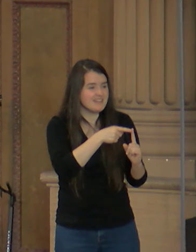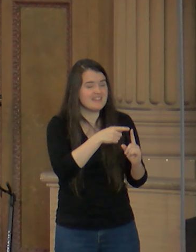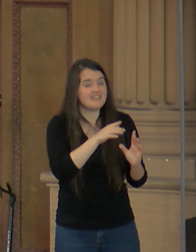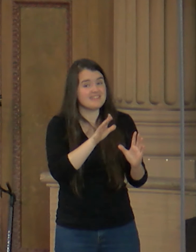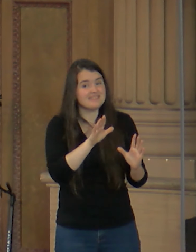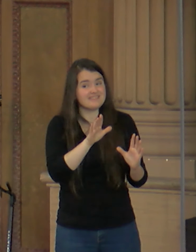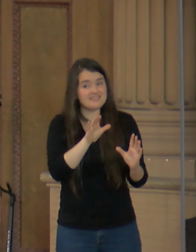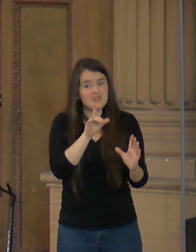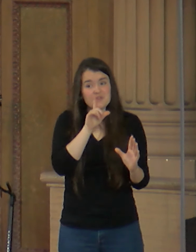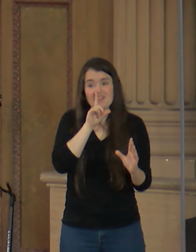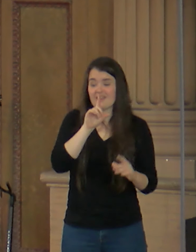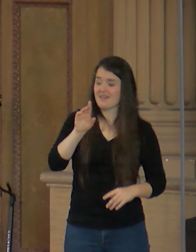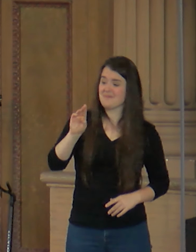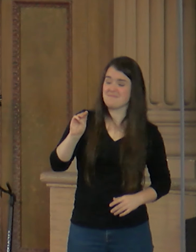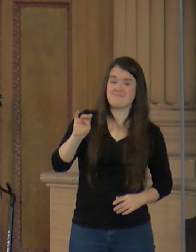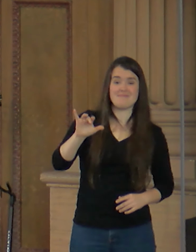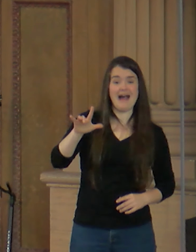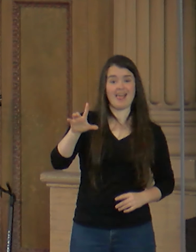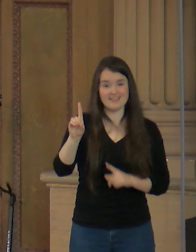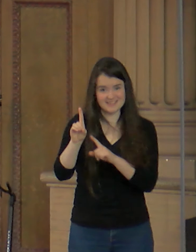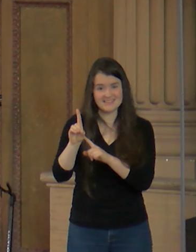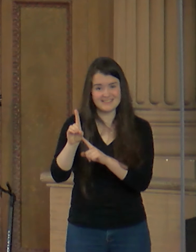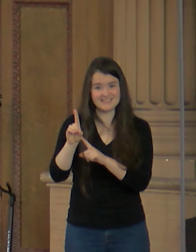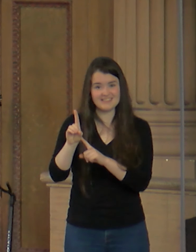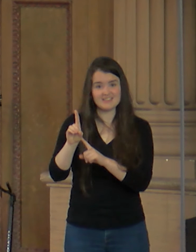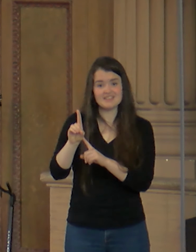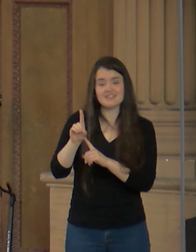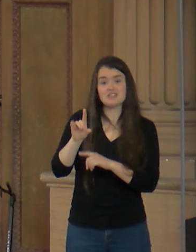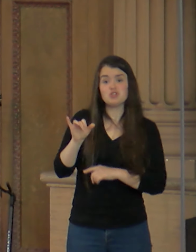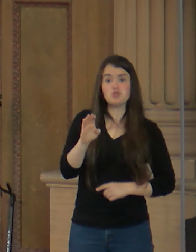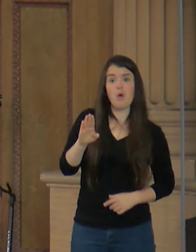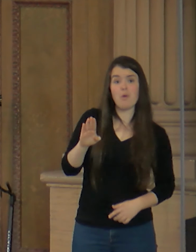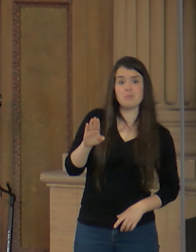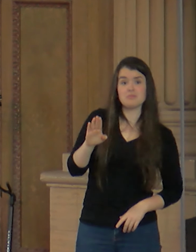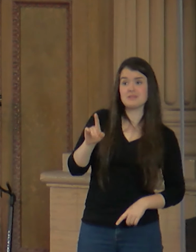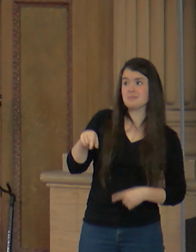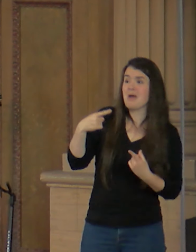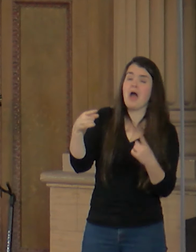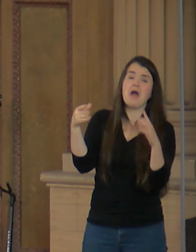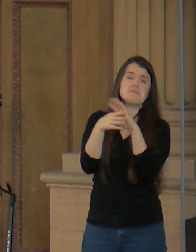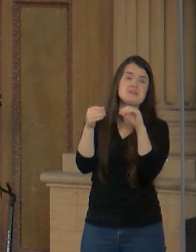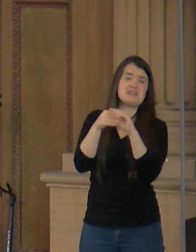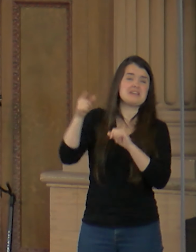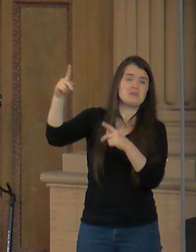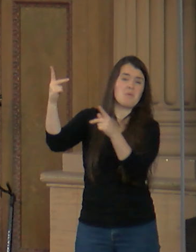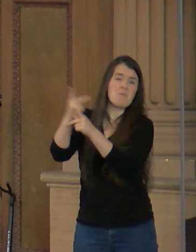It's a pretty mild response to the things that Job has said.